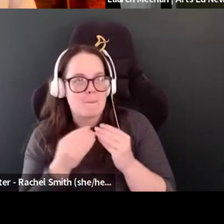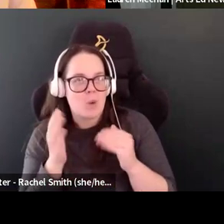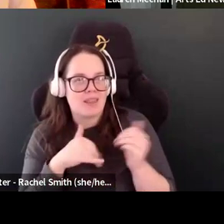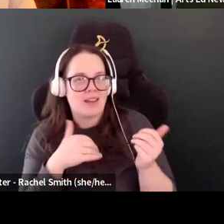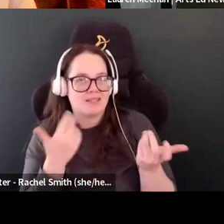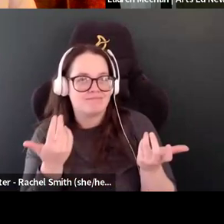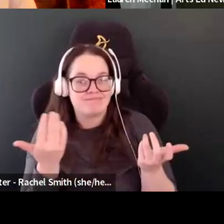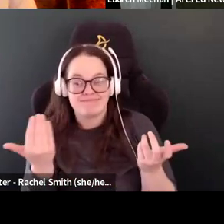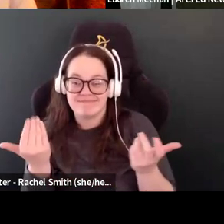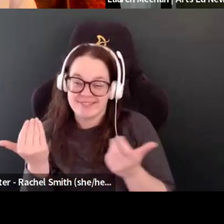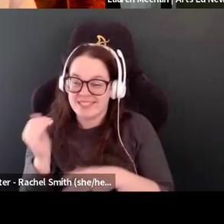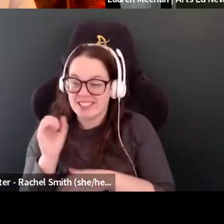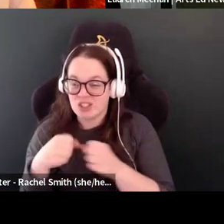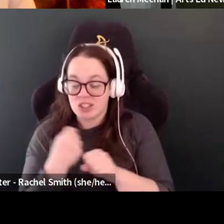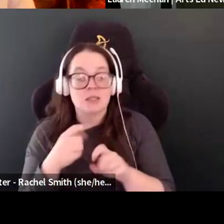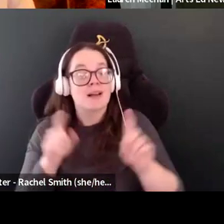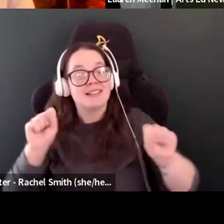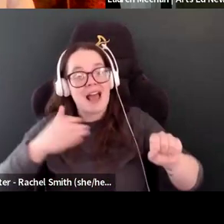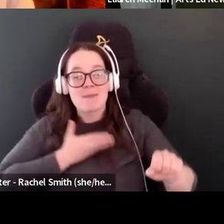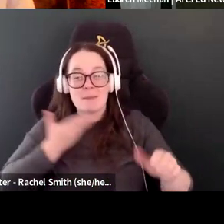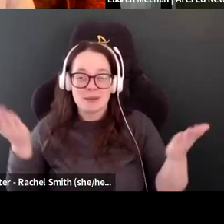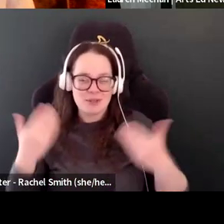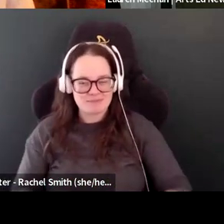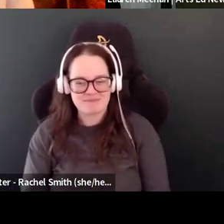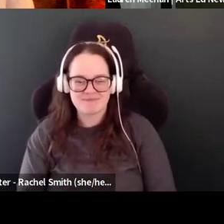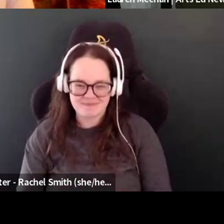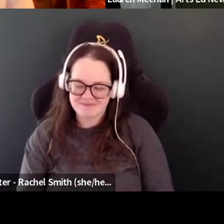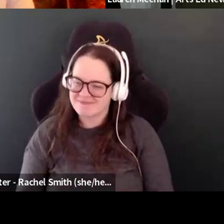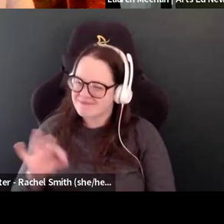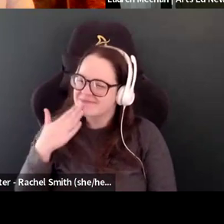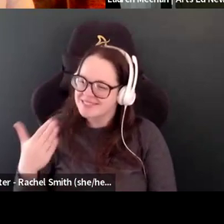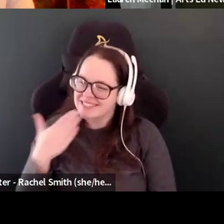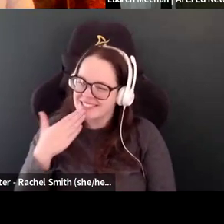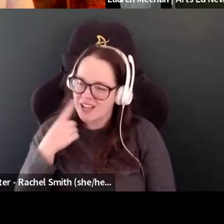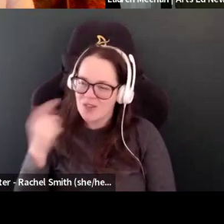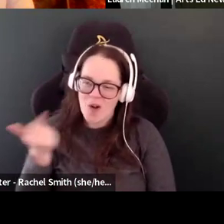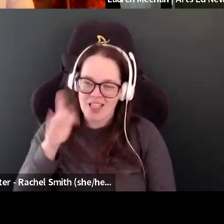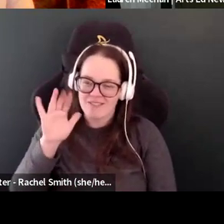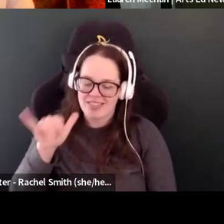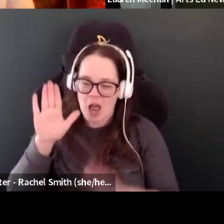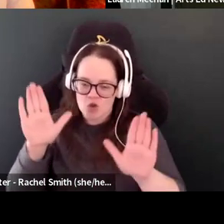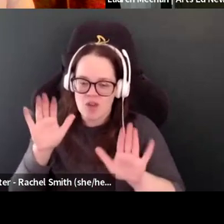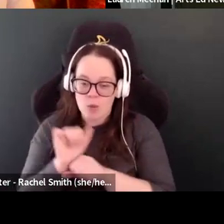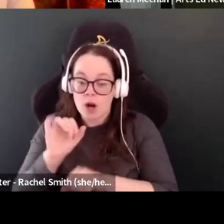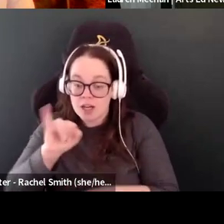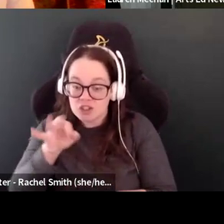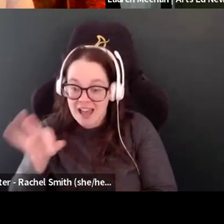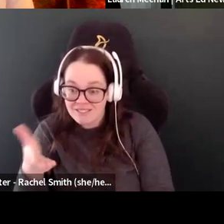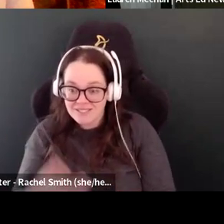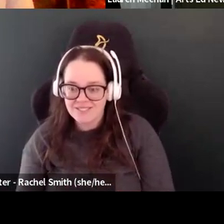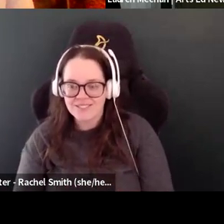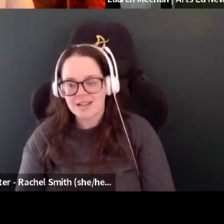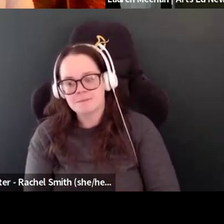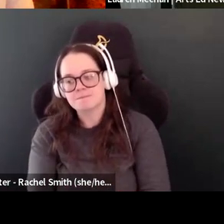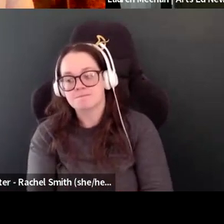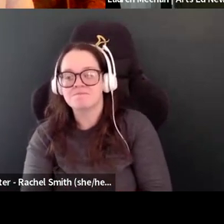Yeah, just happy to be here. Well, thank you for all of that great work. Jeff, how about you?